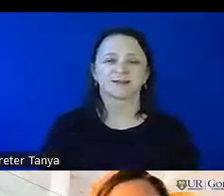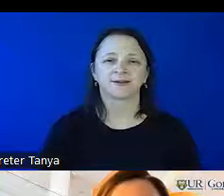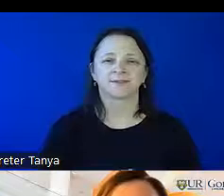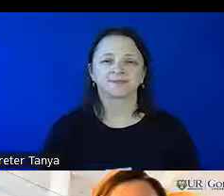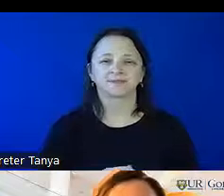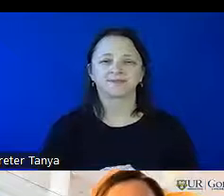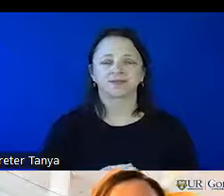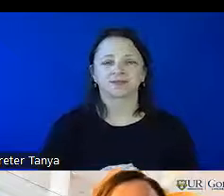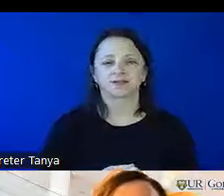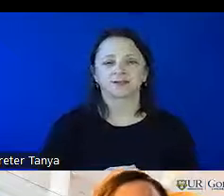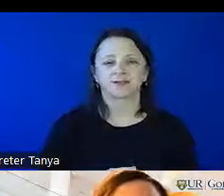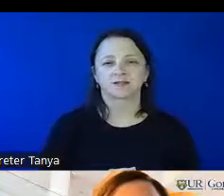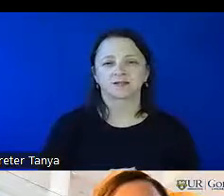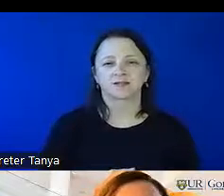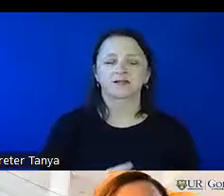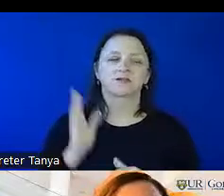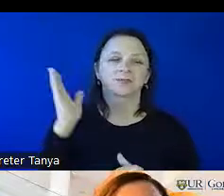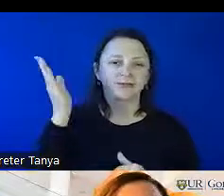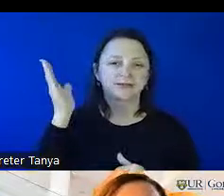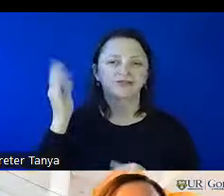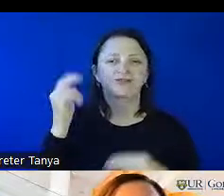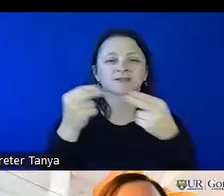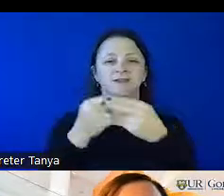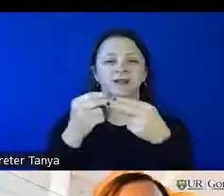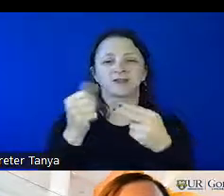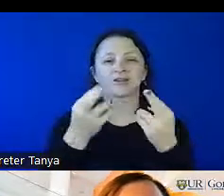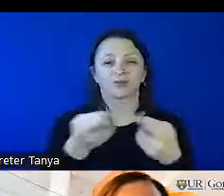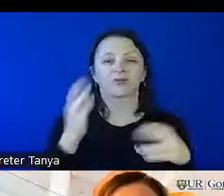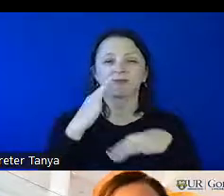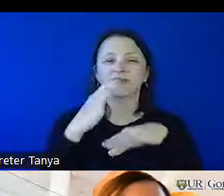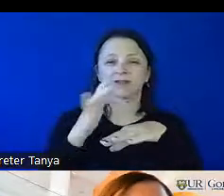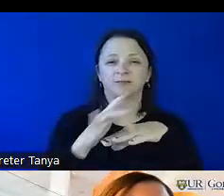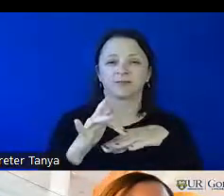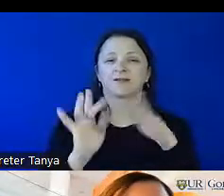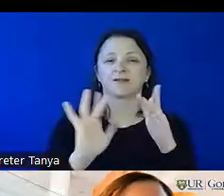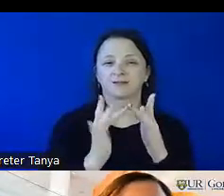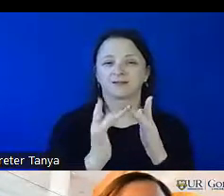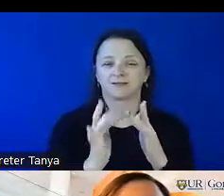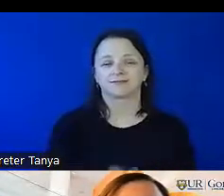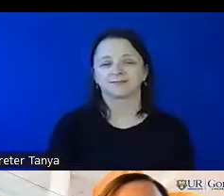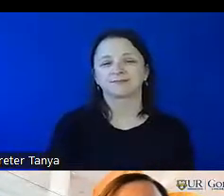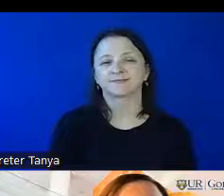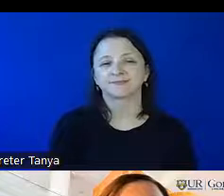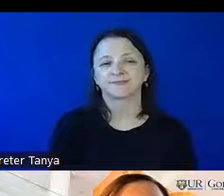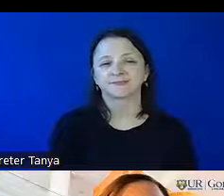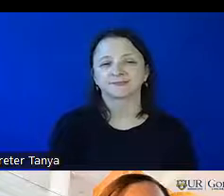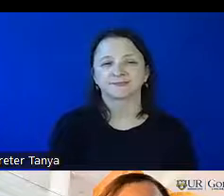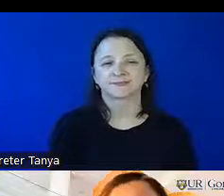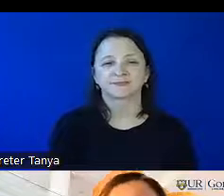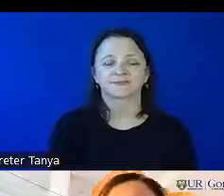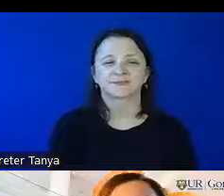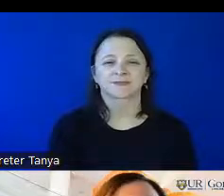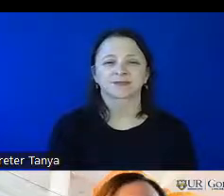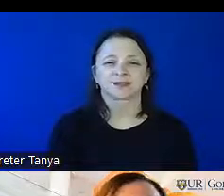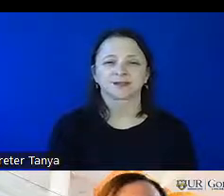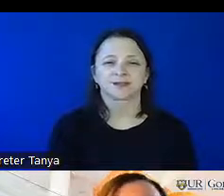the presentations, the slides, and other resources will be available on the website. And then because